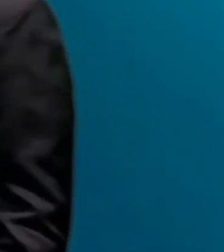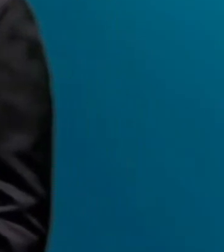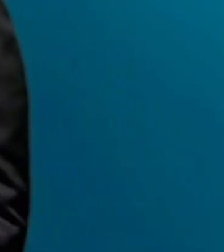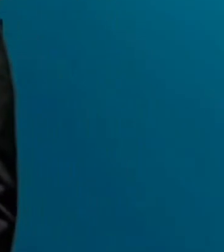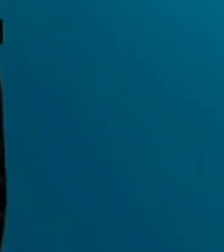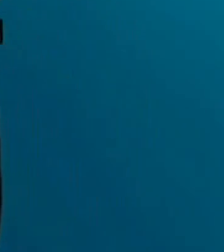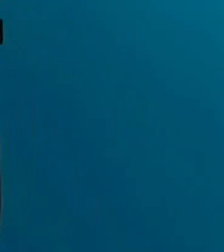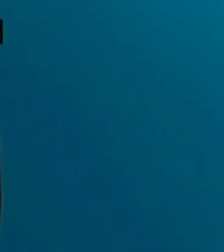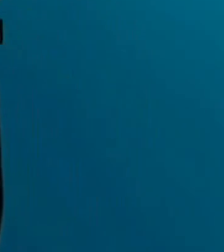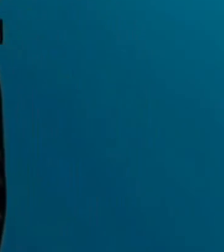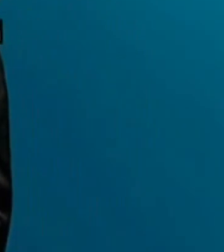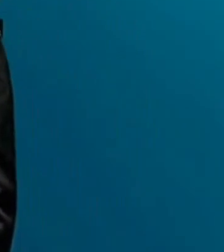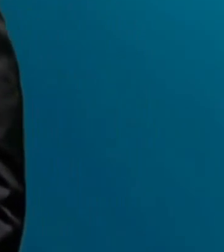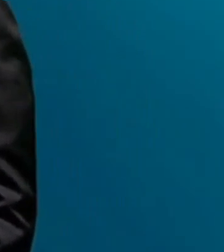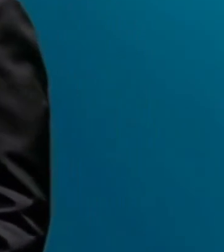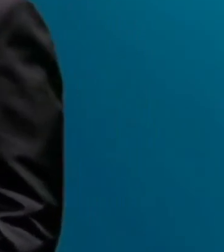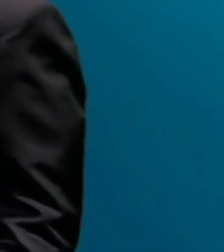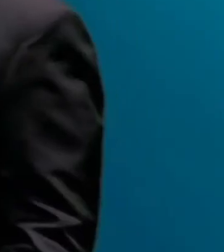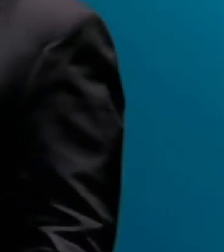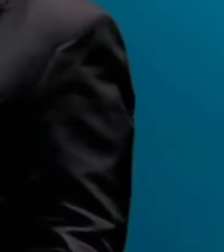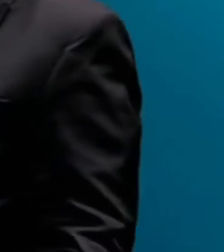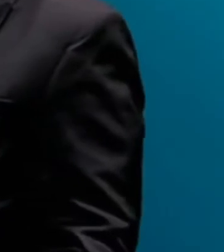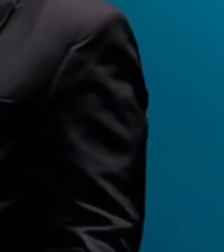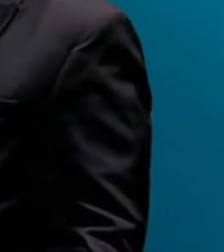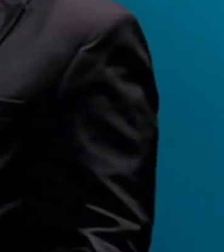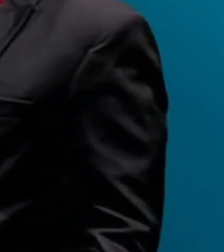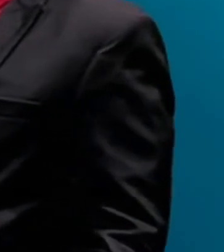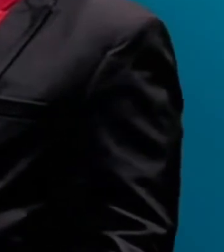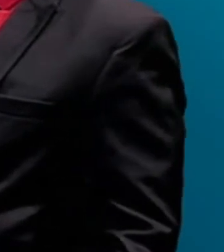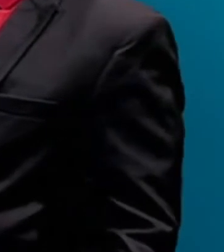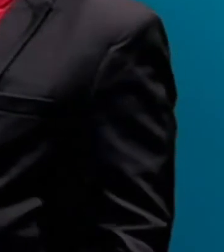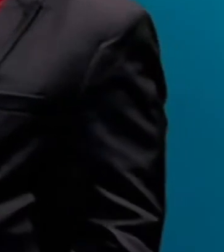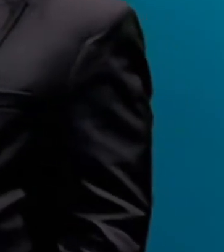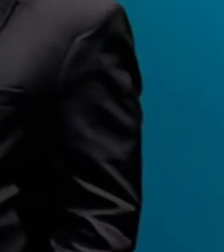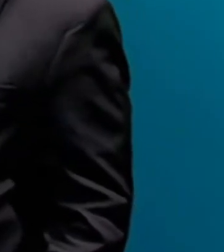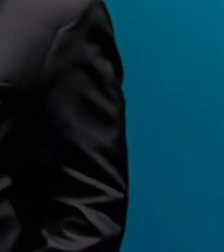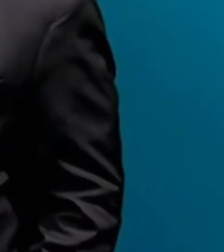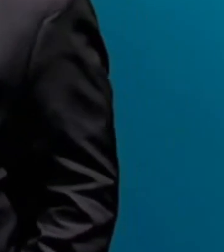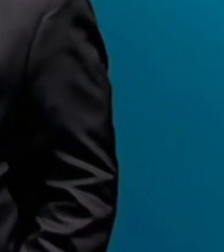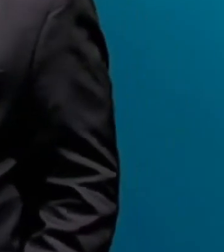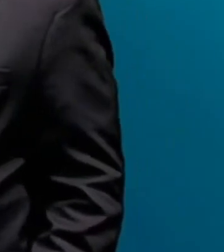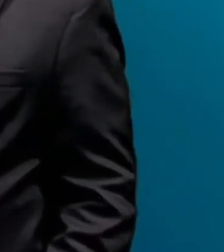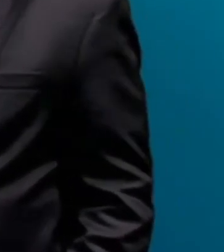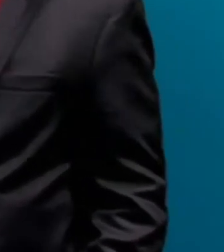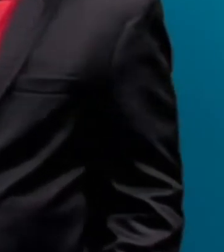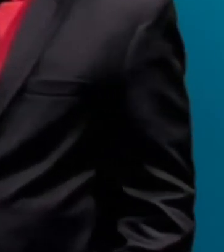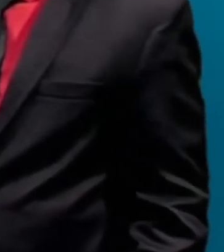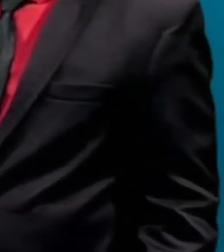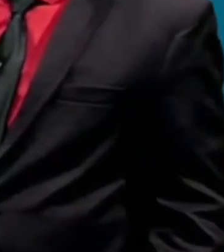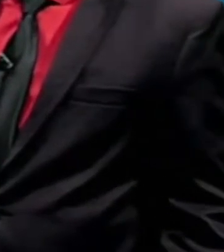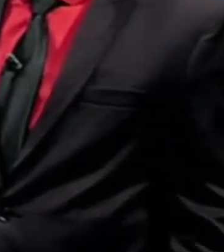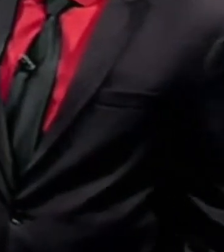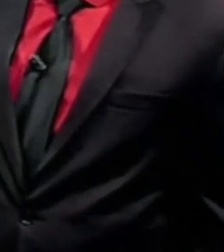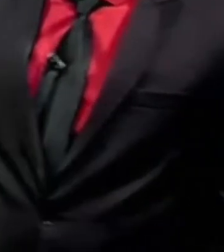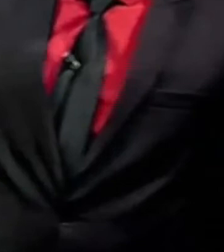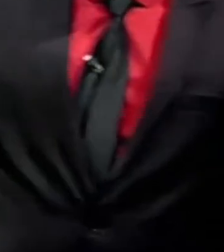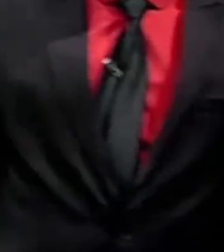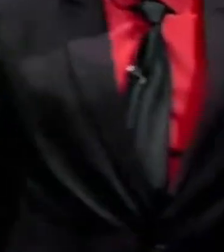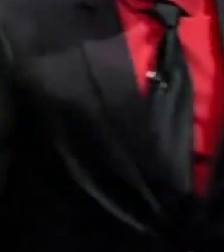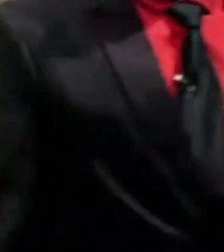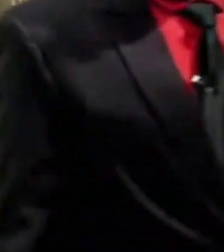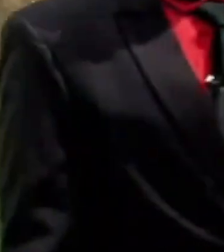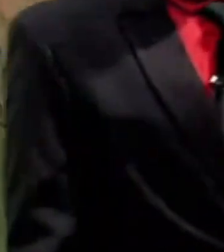o montši o tla tšutša ka dikarolong tša ka lewatleng go le ka baremena gabe le re bona gabotse ba re go tla ba le pula tše maatla ka dikarolong tšeo a re tlhokomeleng magagešo ge